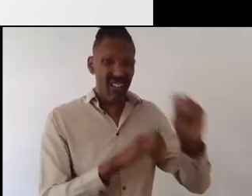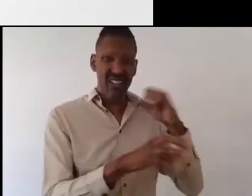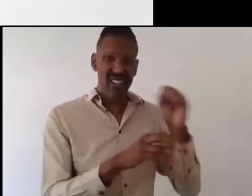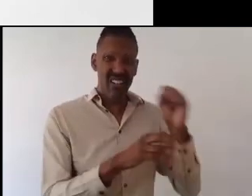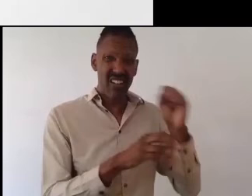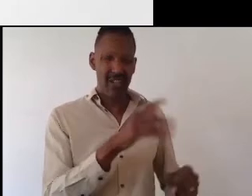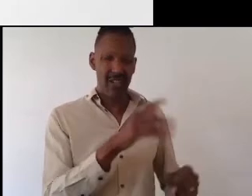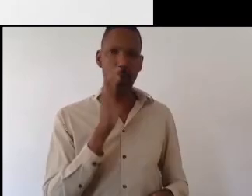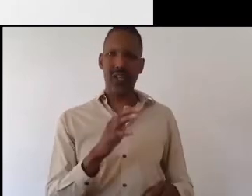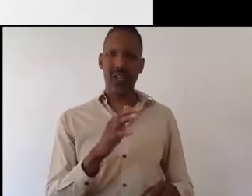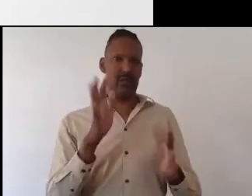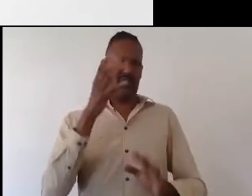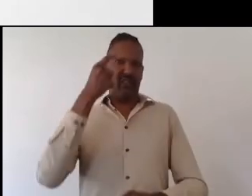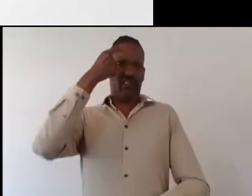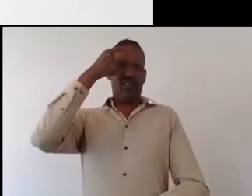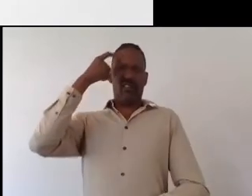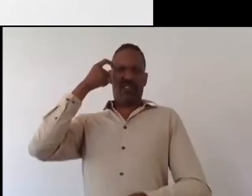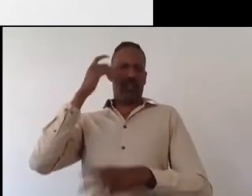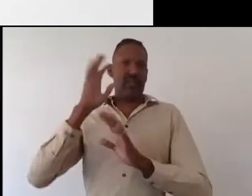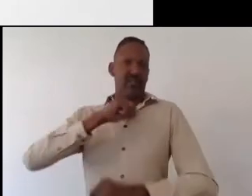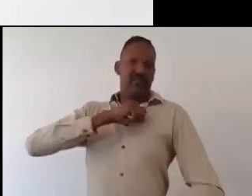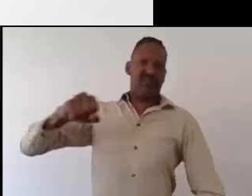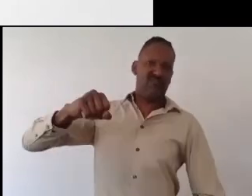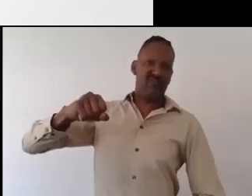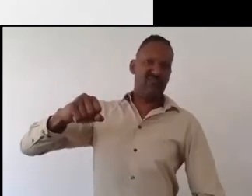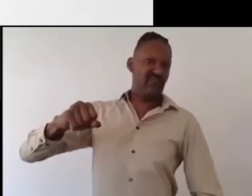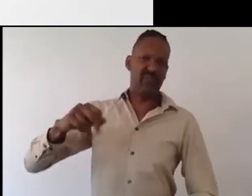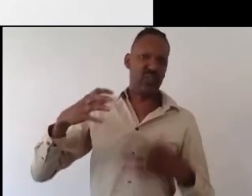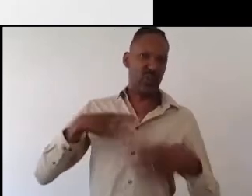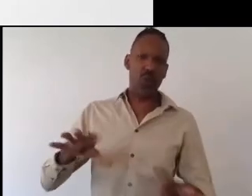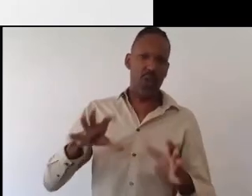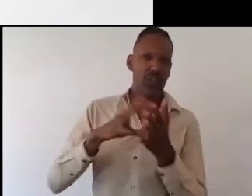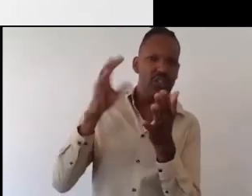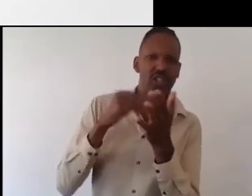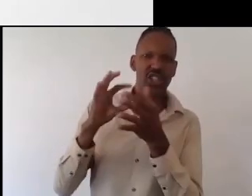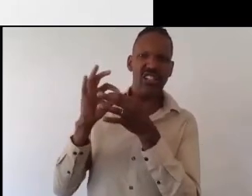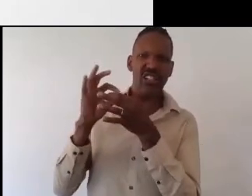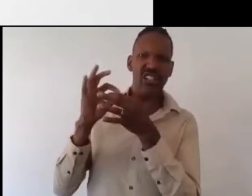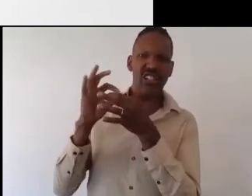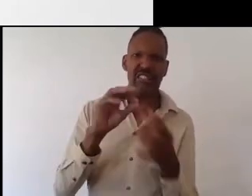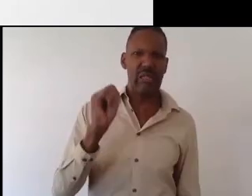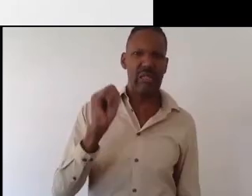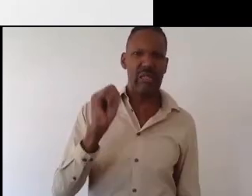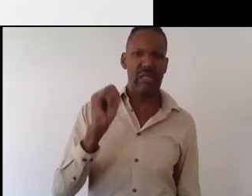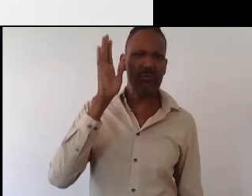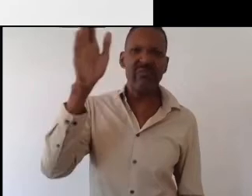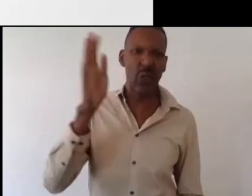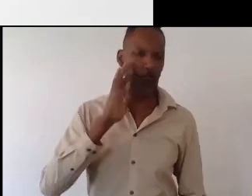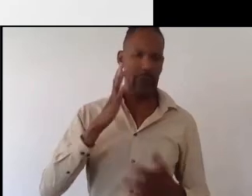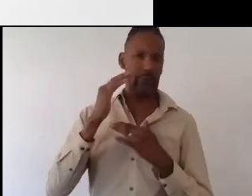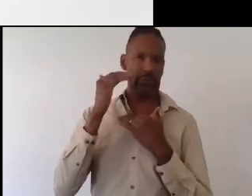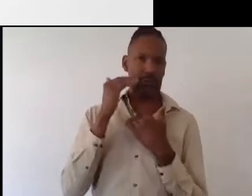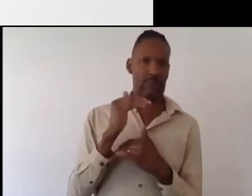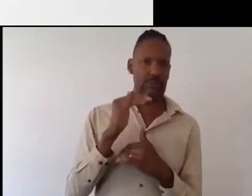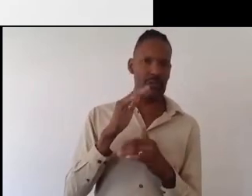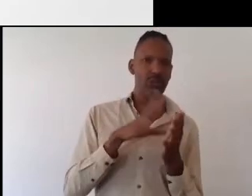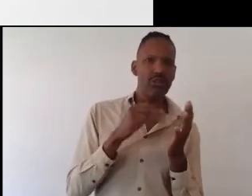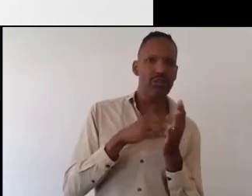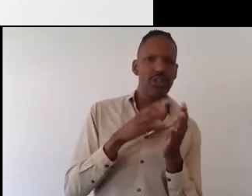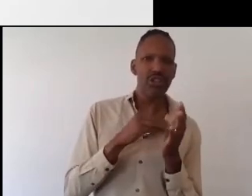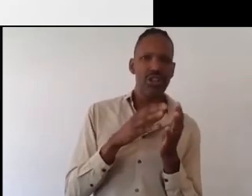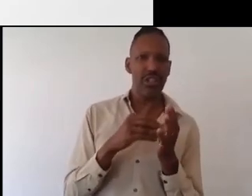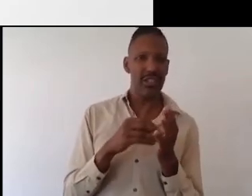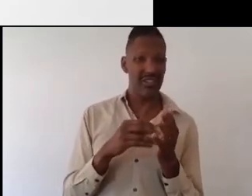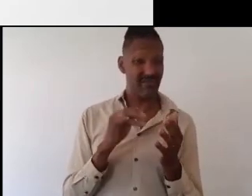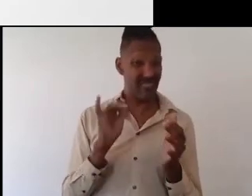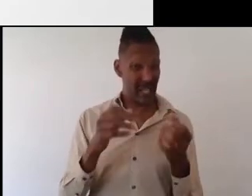turned off by learning, and they won't be able to learn this area, and then they won't want to learn it in the future. And then there's